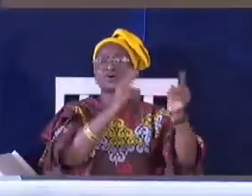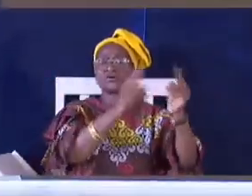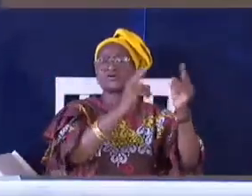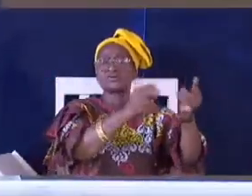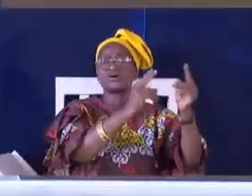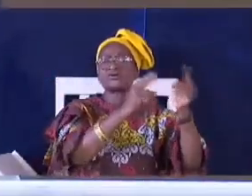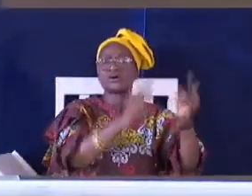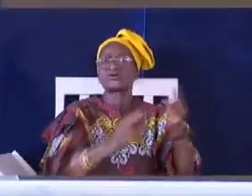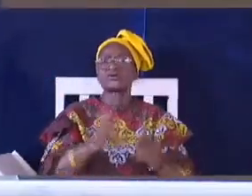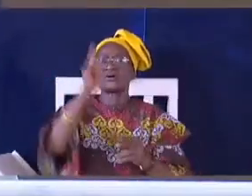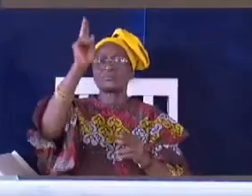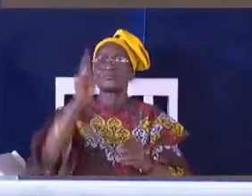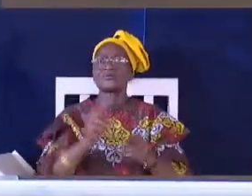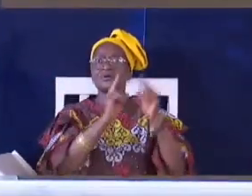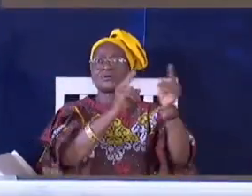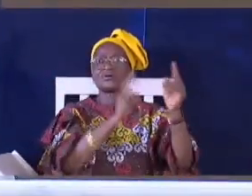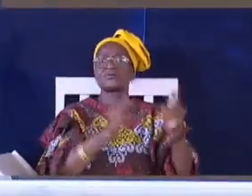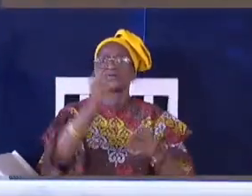Hurry up.